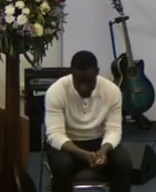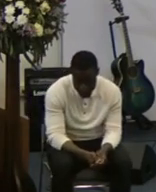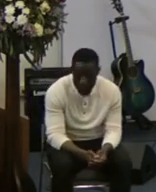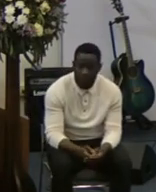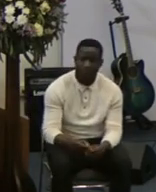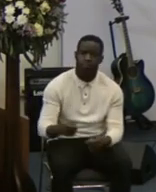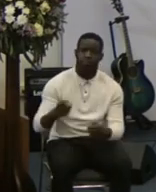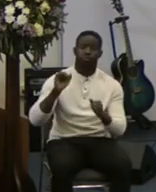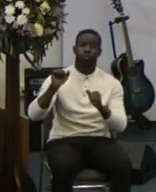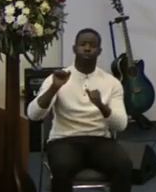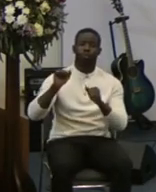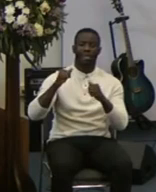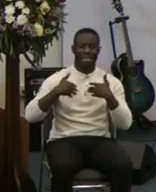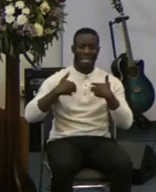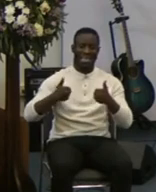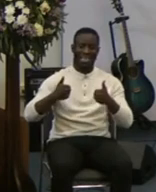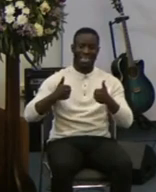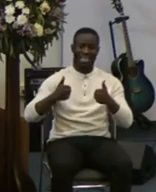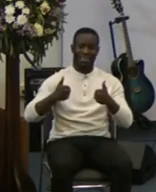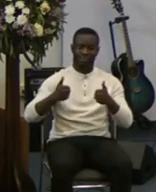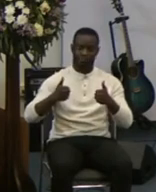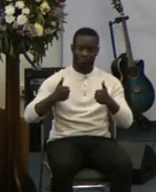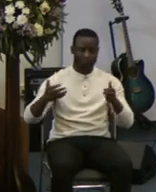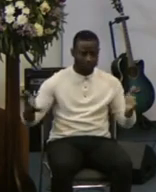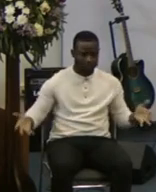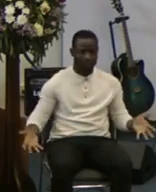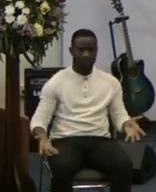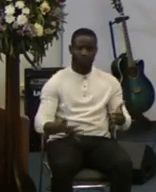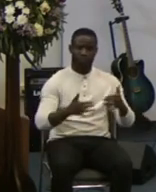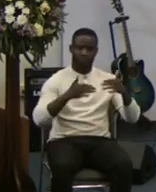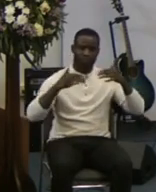Pour your healing balm into those who ache.